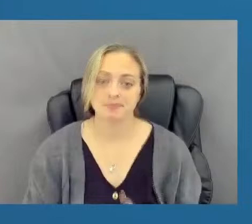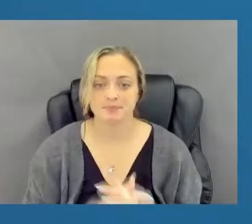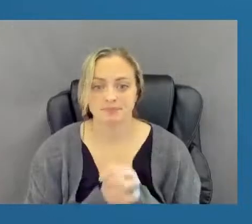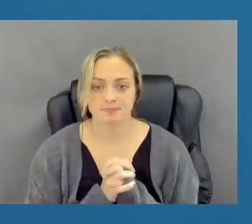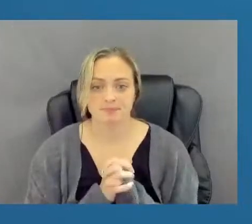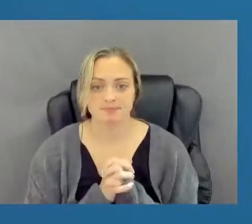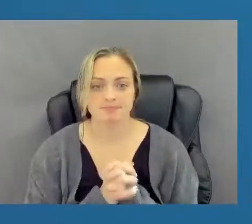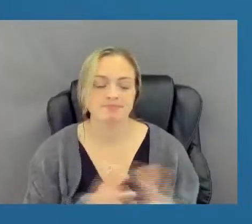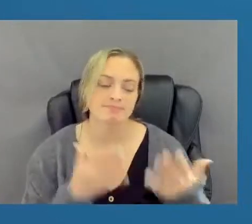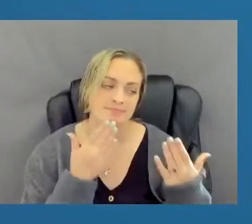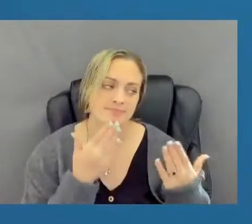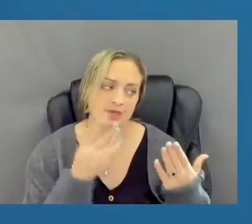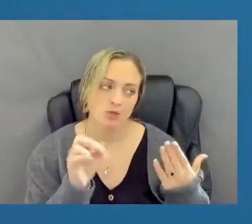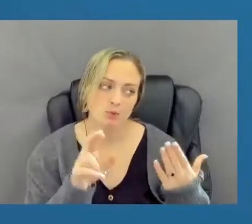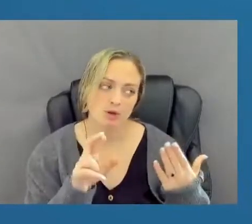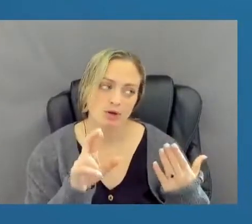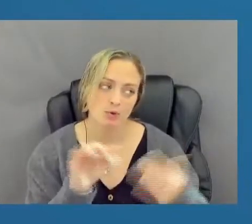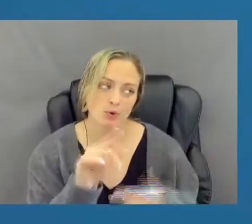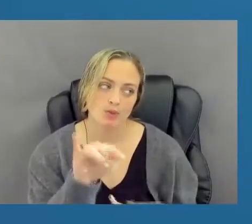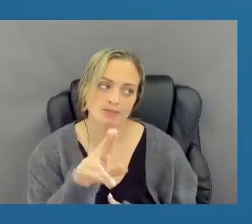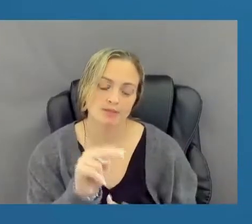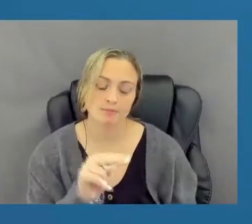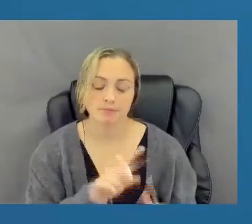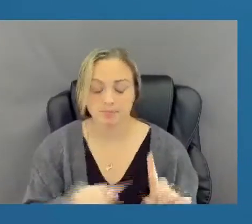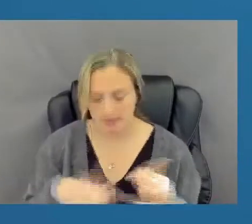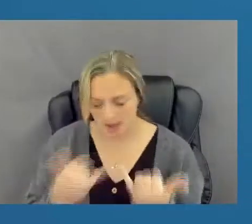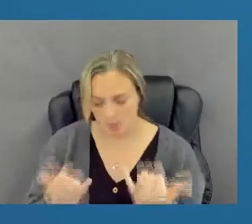Thank you, Dr. Alston. Now,